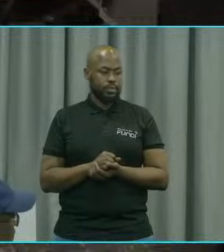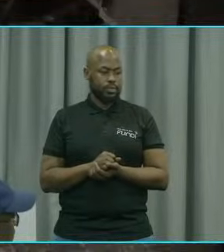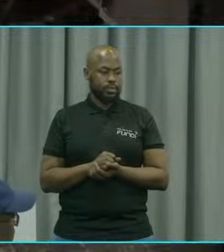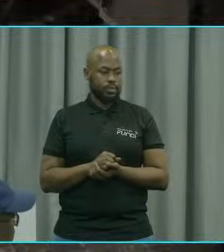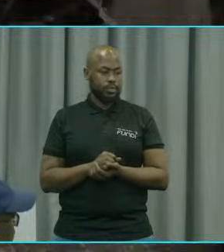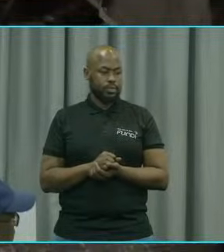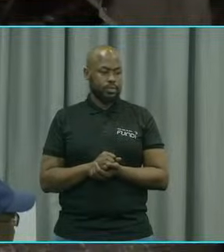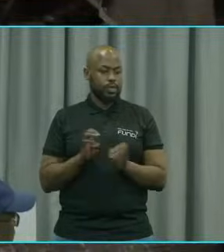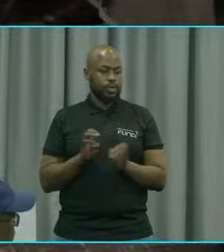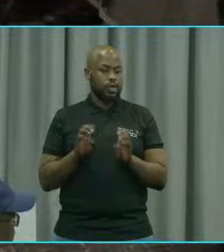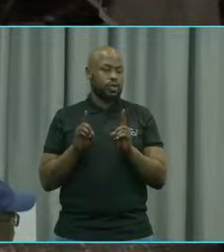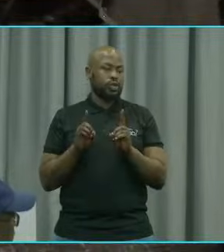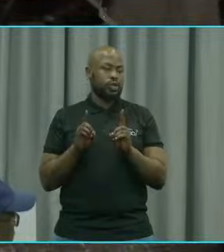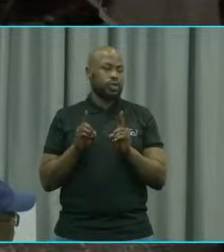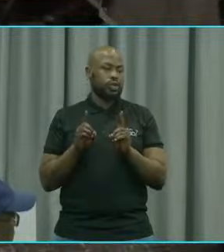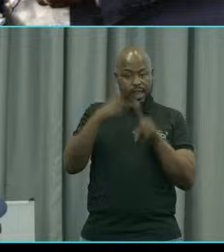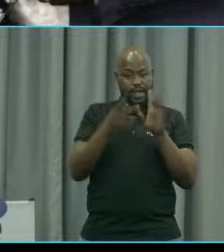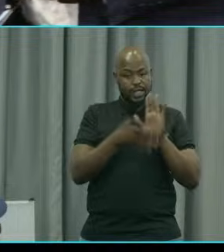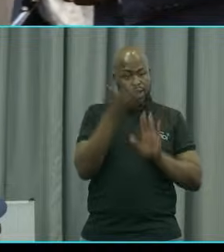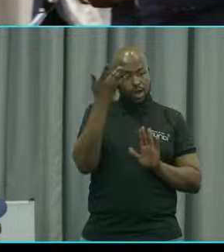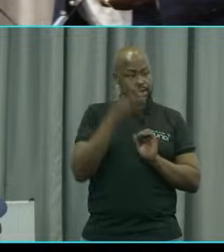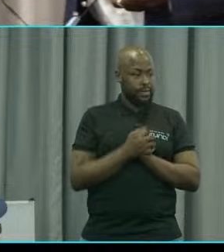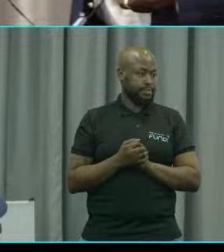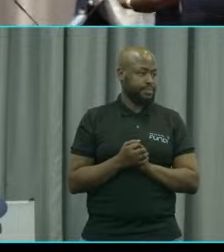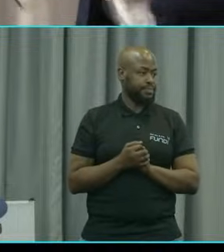education is not actually a simple thing. Dr. Nkosi, over to you. Thank you.